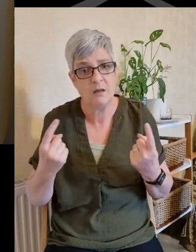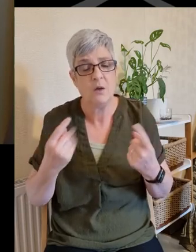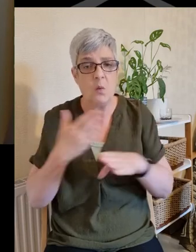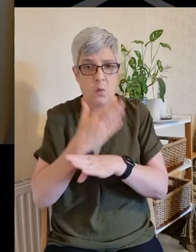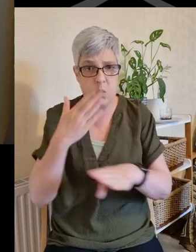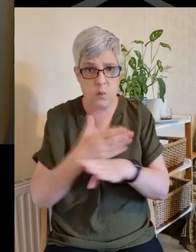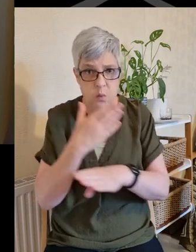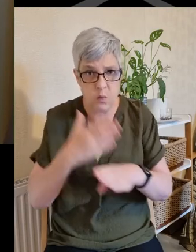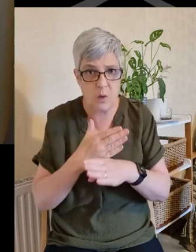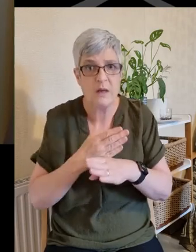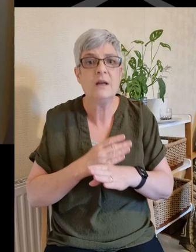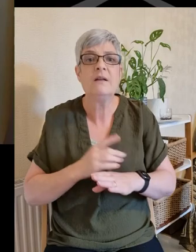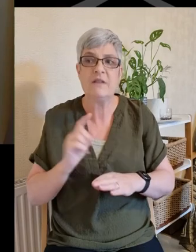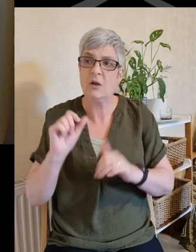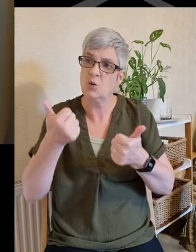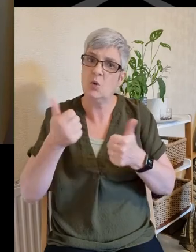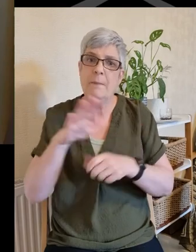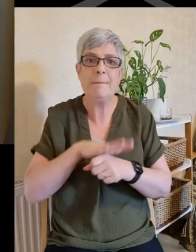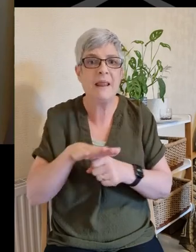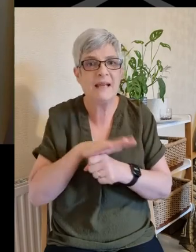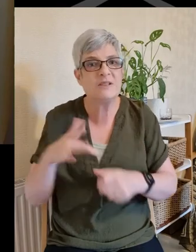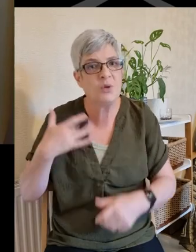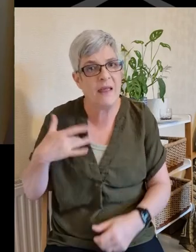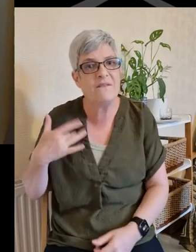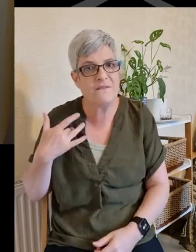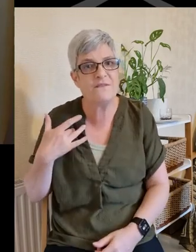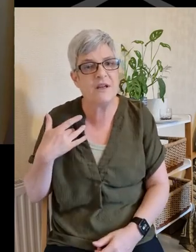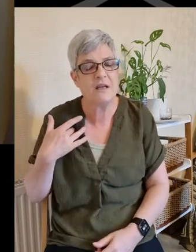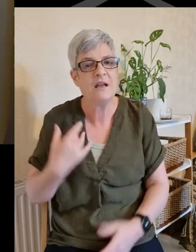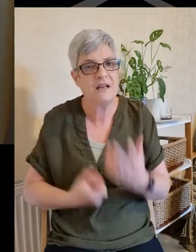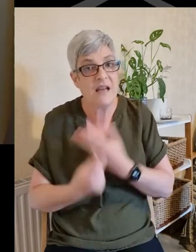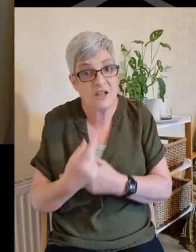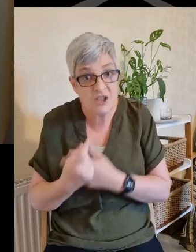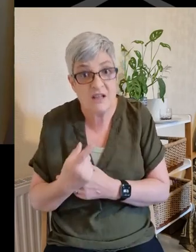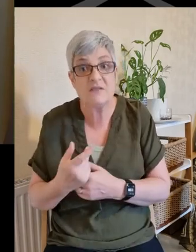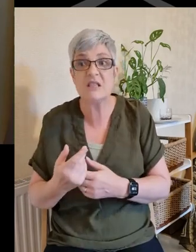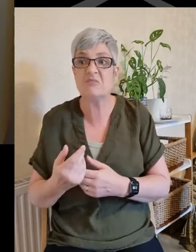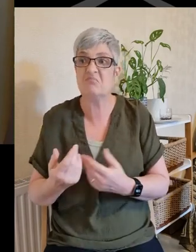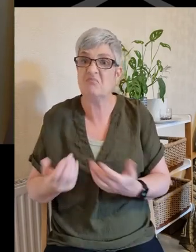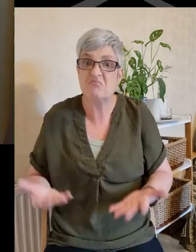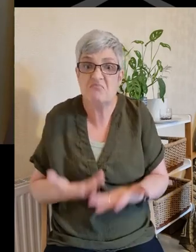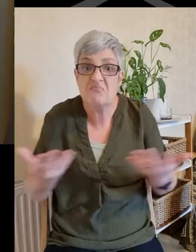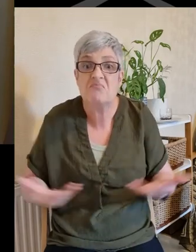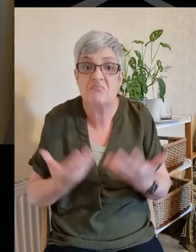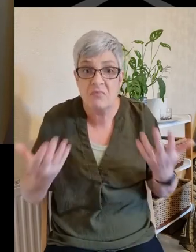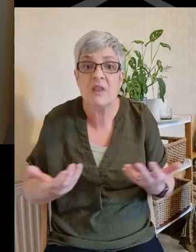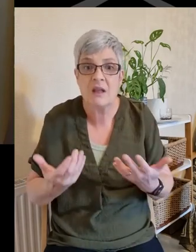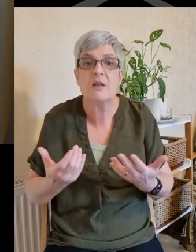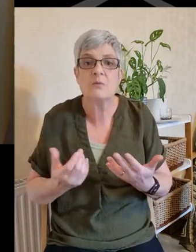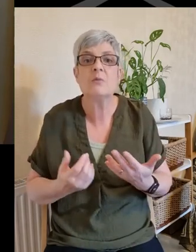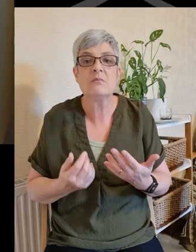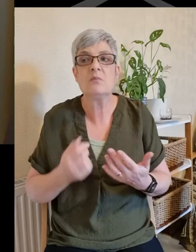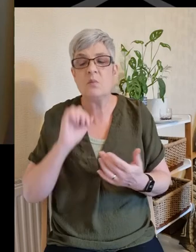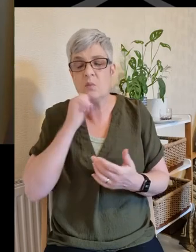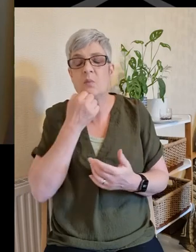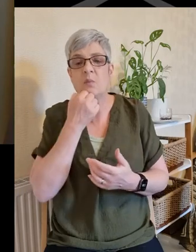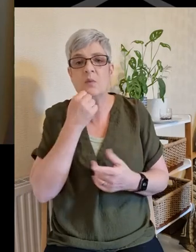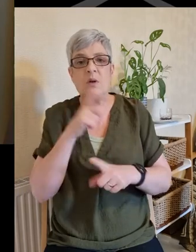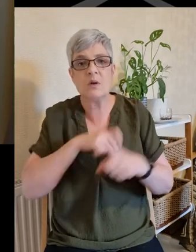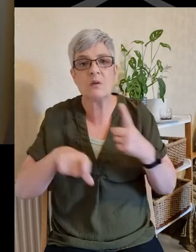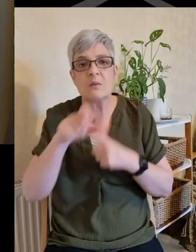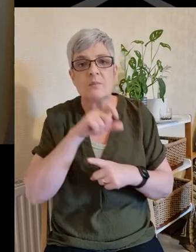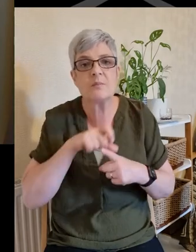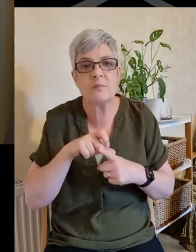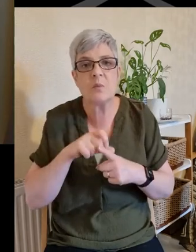keep this a good place to live and pray that initiatives and incentives will be embraced by the community and that